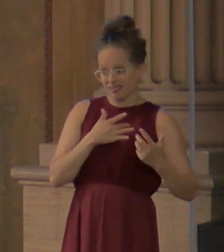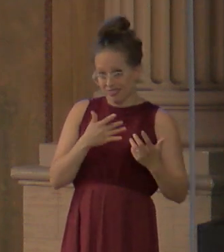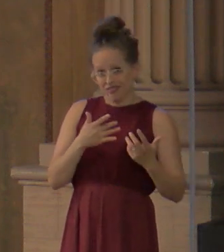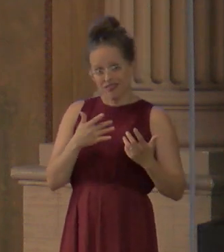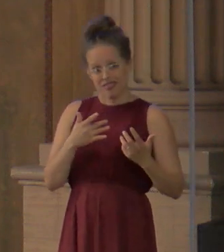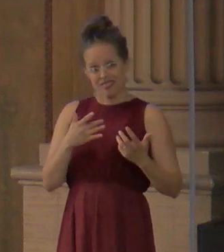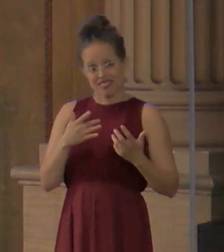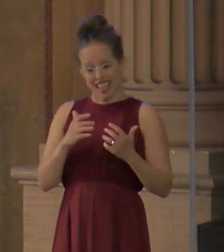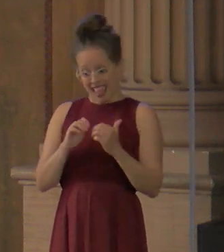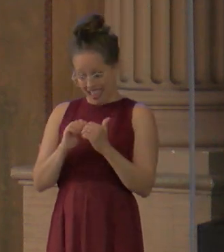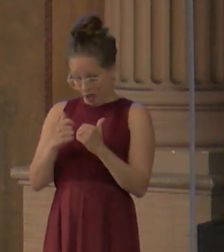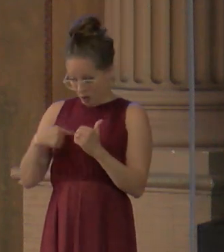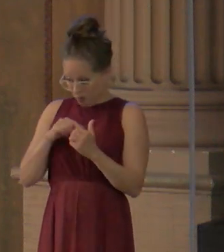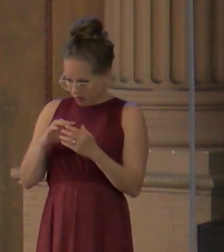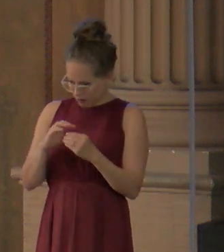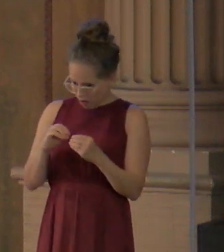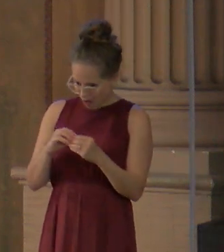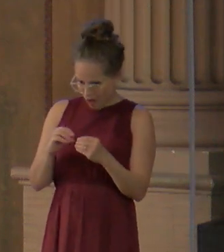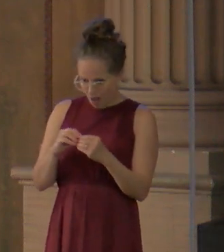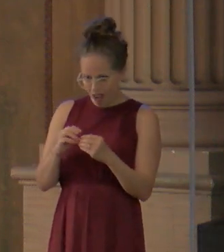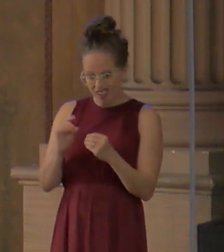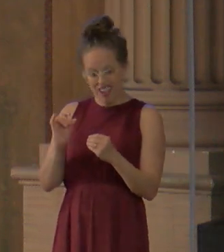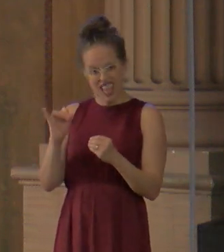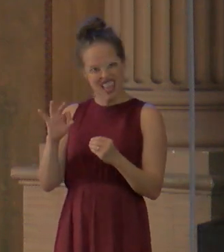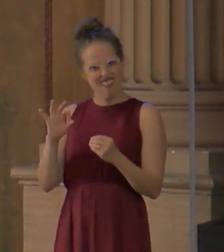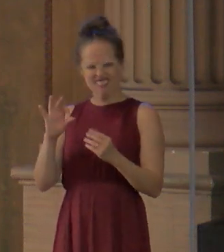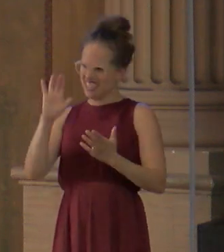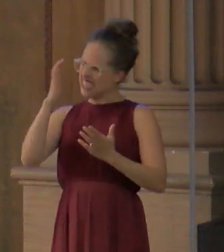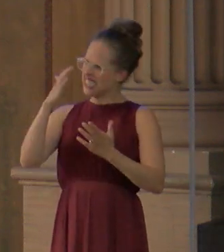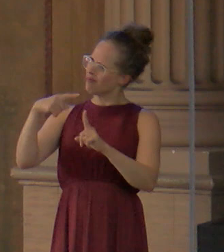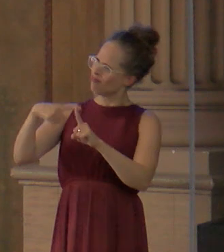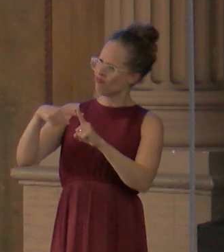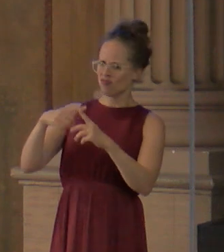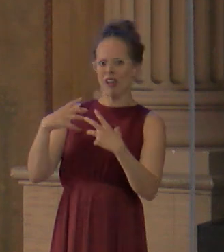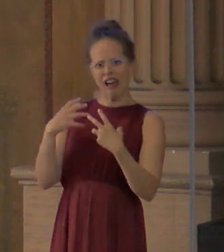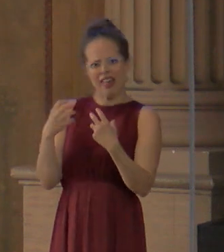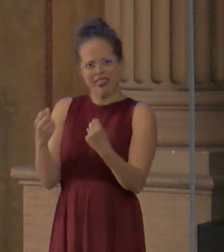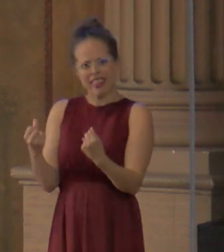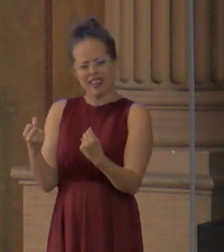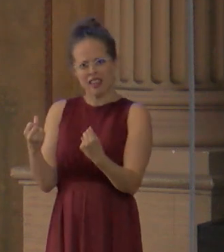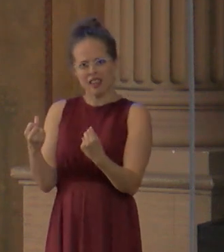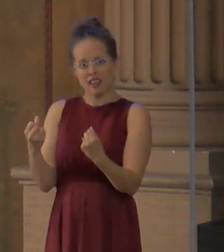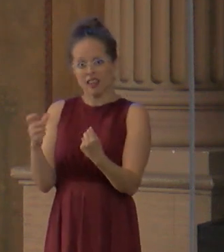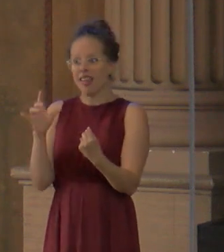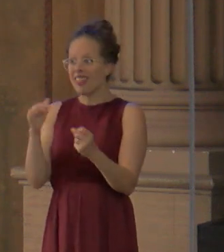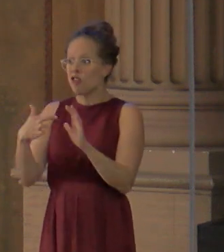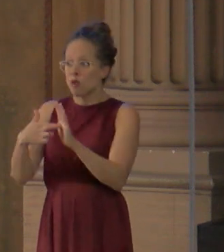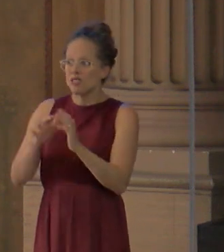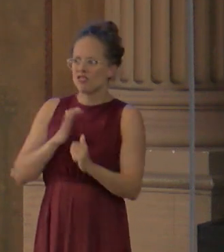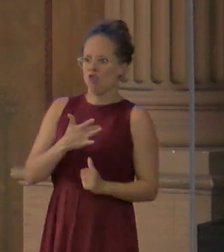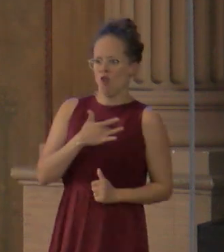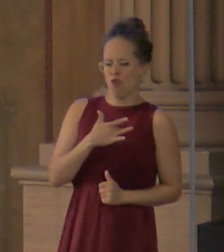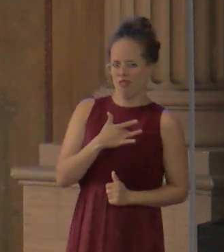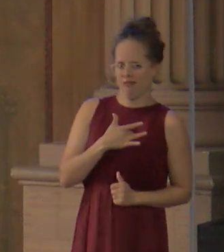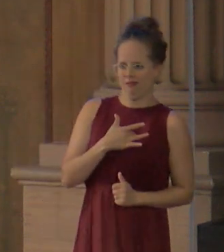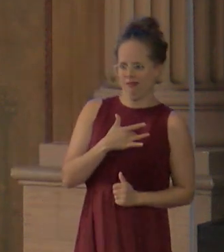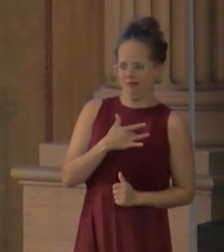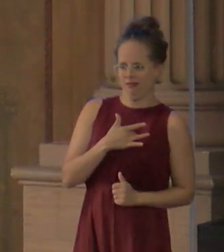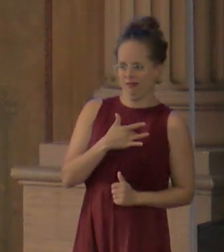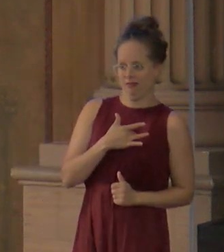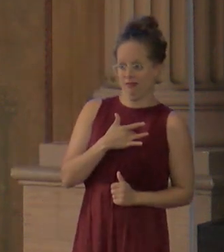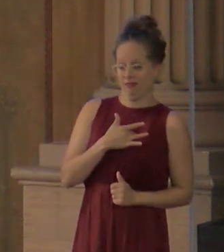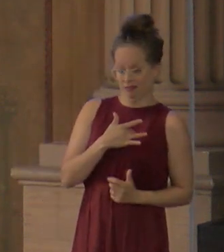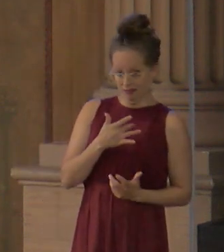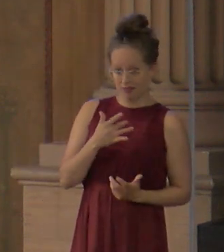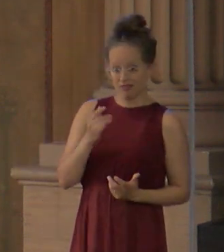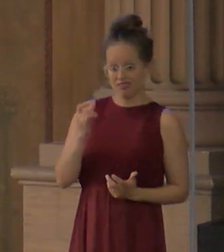way we talk and what we talk about is an indicator of the health or the lack of health of our hearts, whether we're experiencing